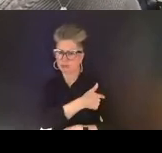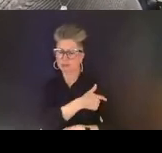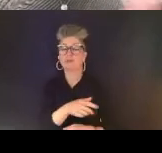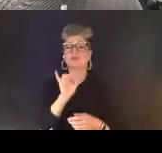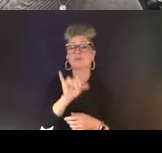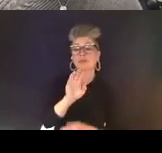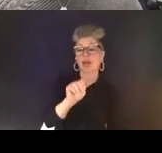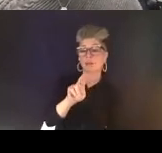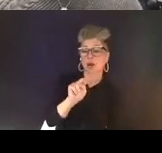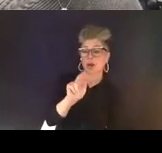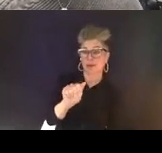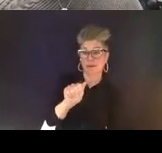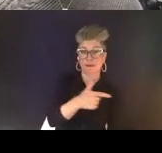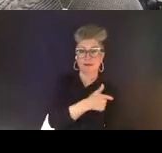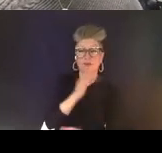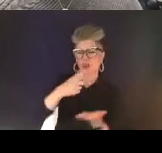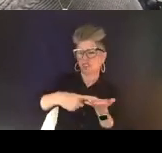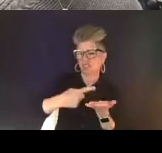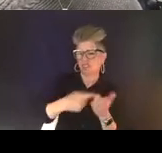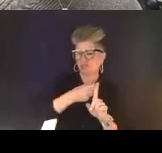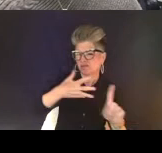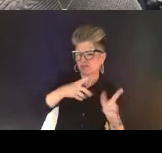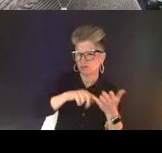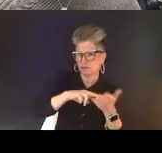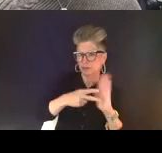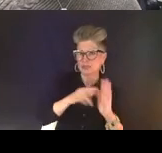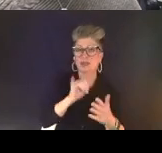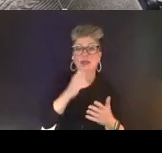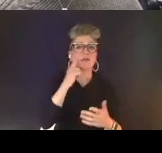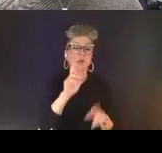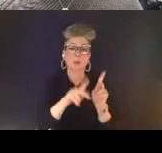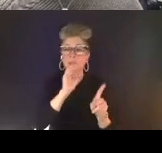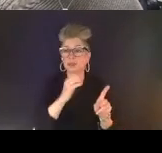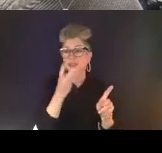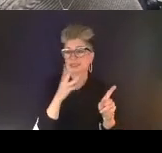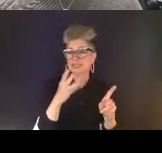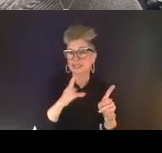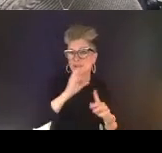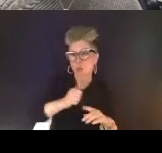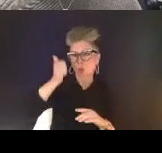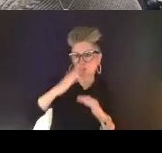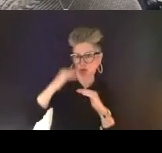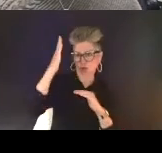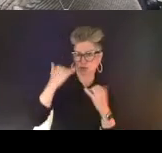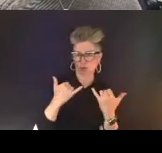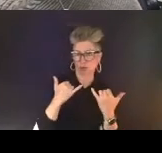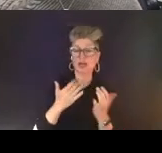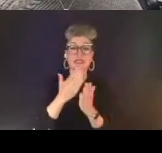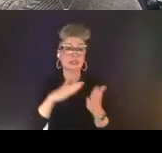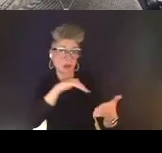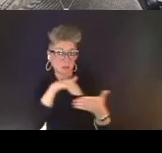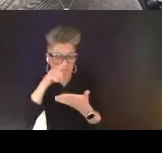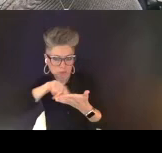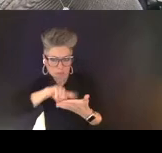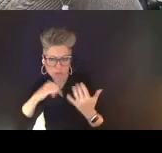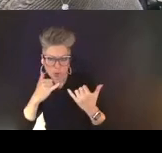means. And that's indicated for people 16 years and older at this point in time. There are studies that are currently looking at younger than 16 years